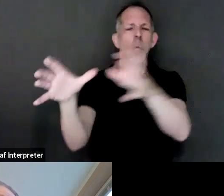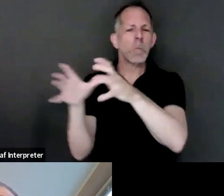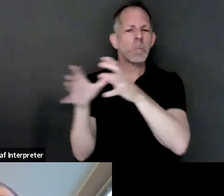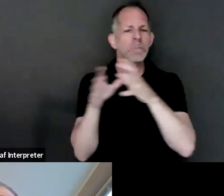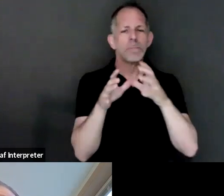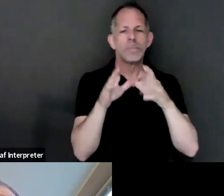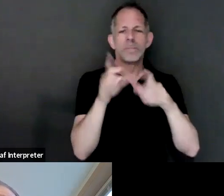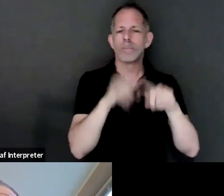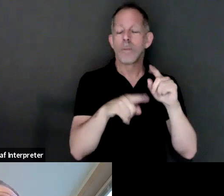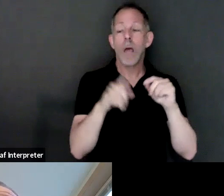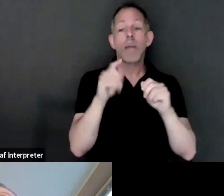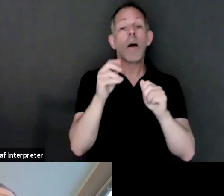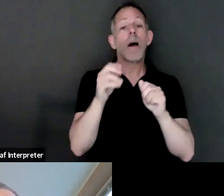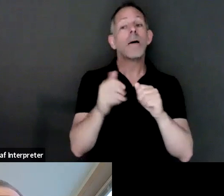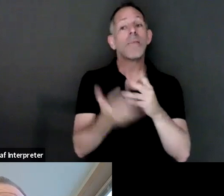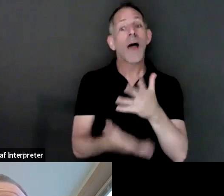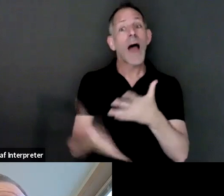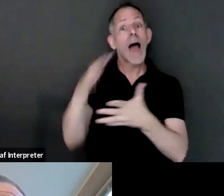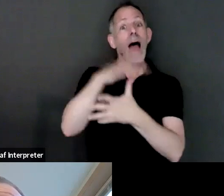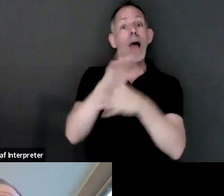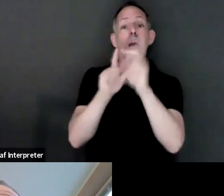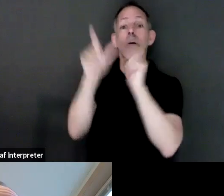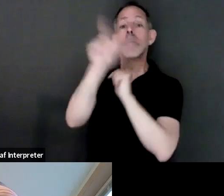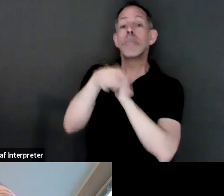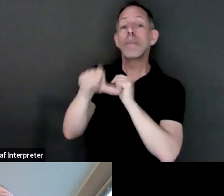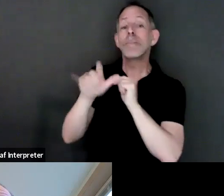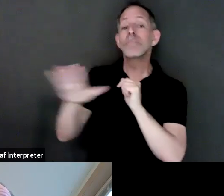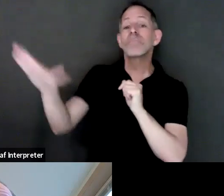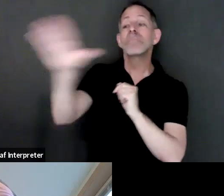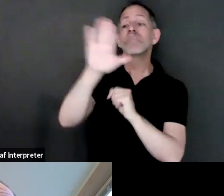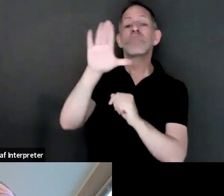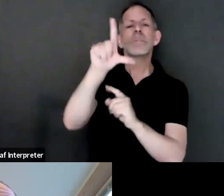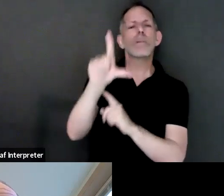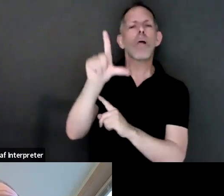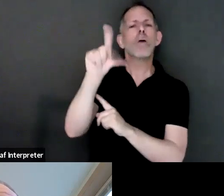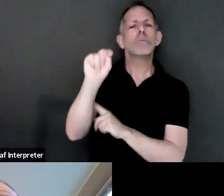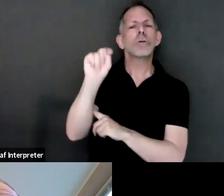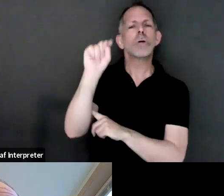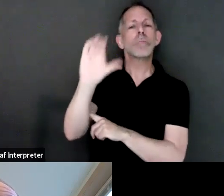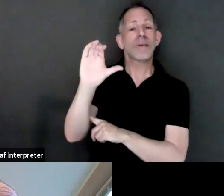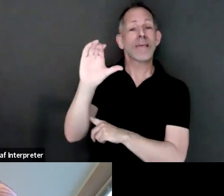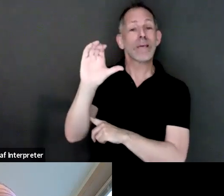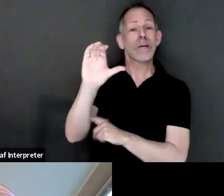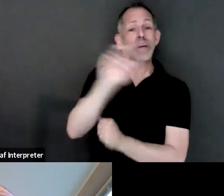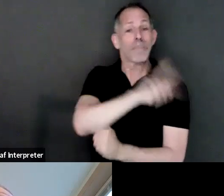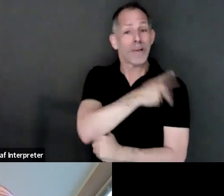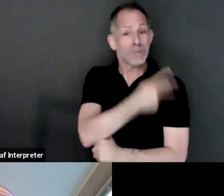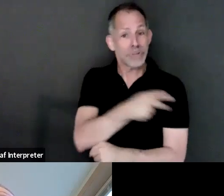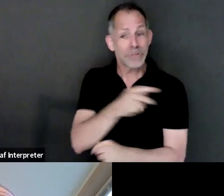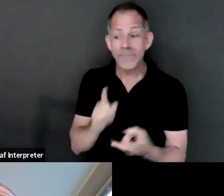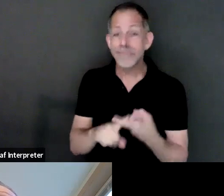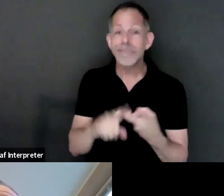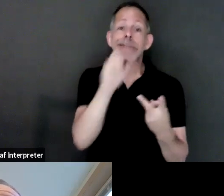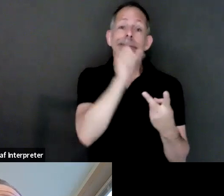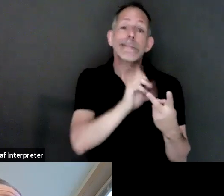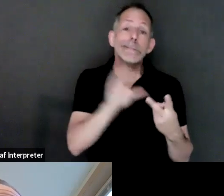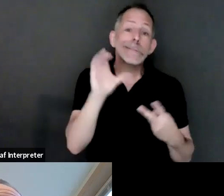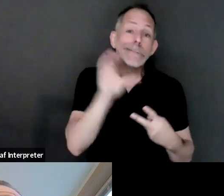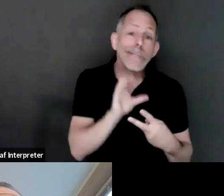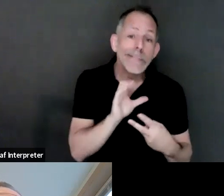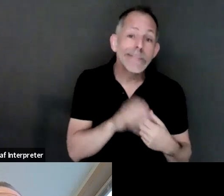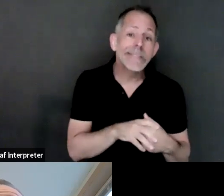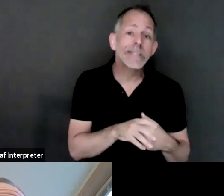care facility residents, healthcare workers, other elder adults, and looking